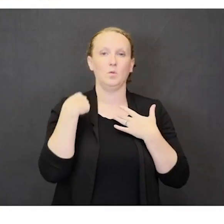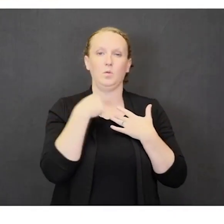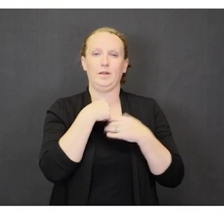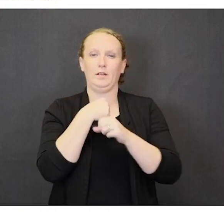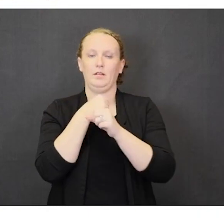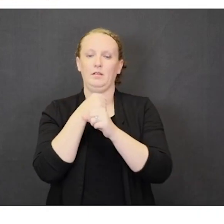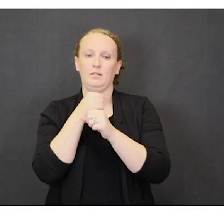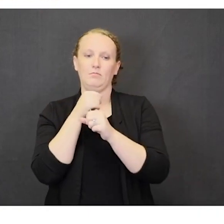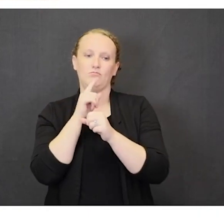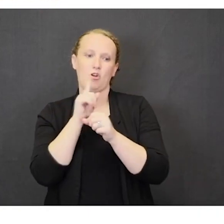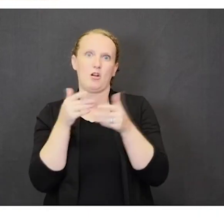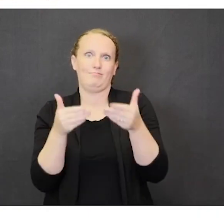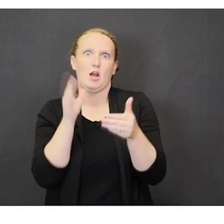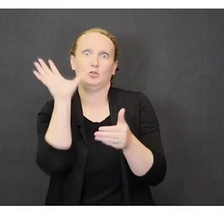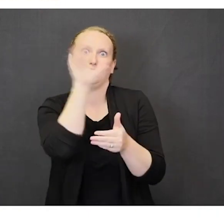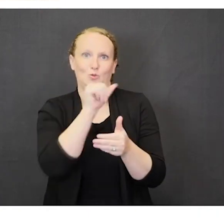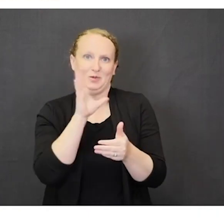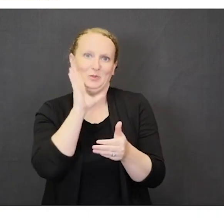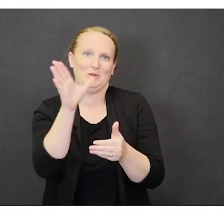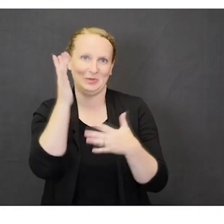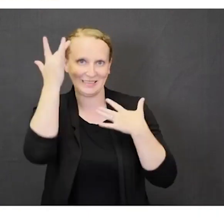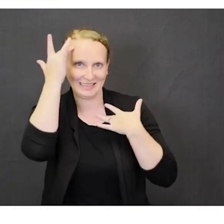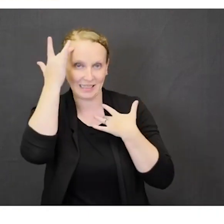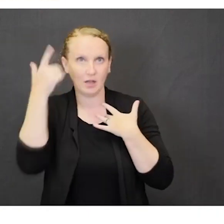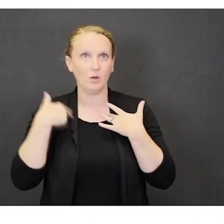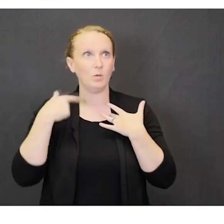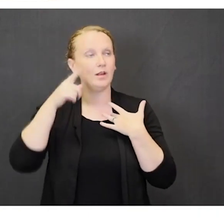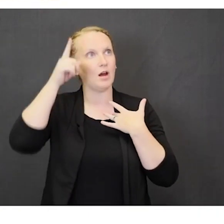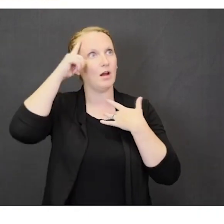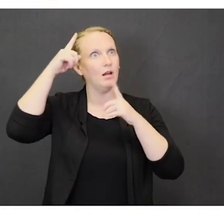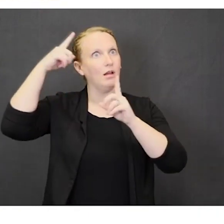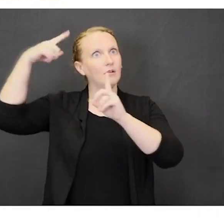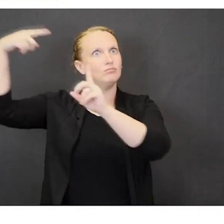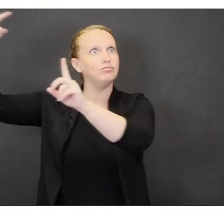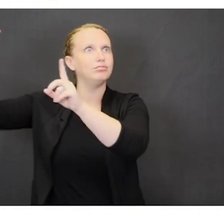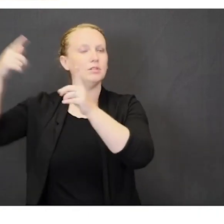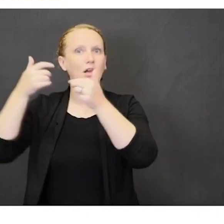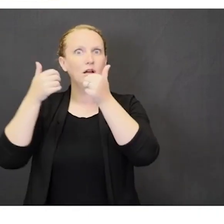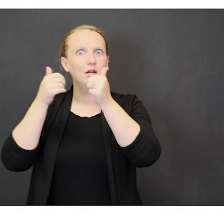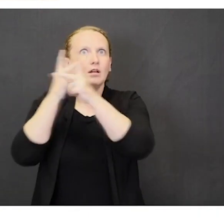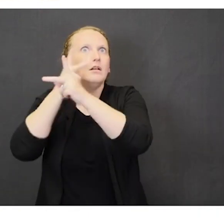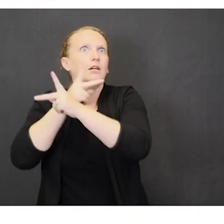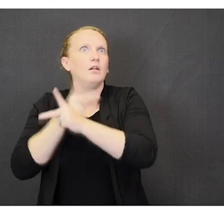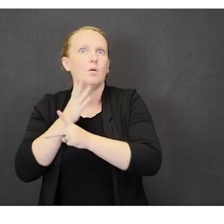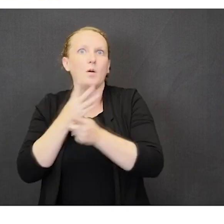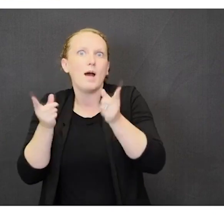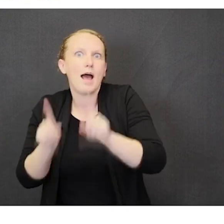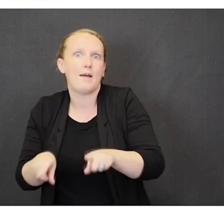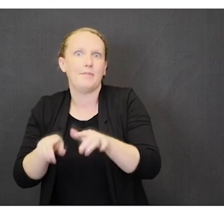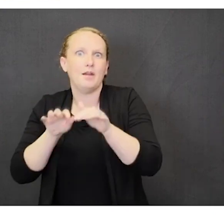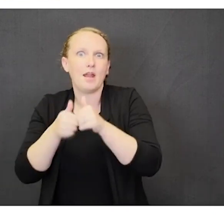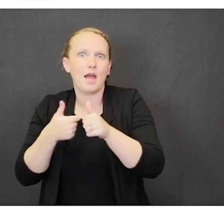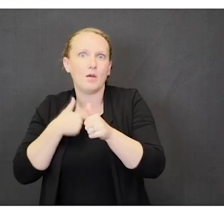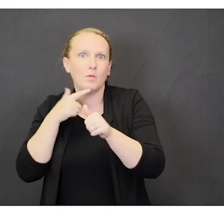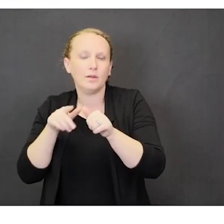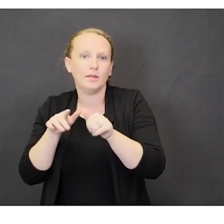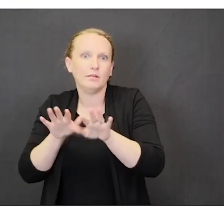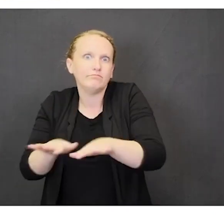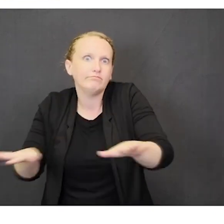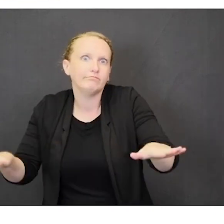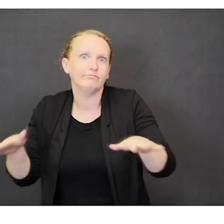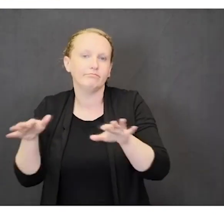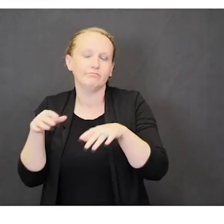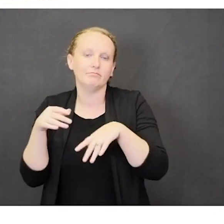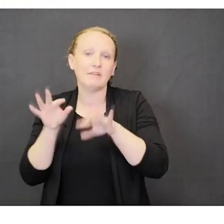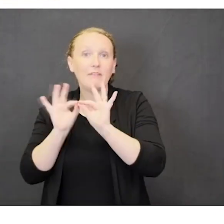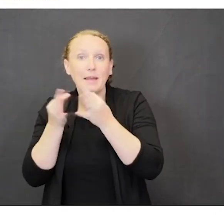the moment playing out the worst case scenario of what we think that will happen, what we think that would actually mean. Maybe